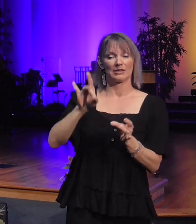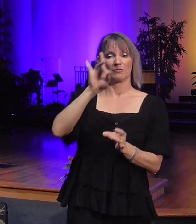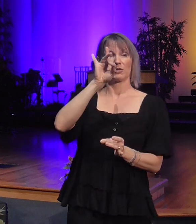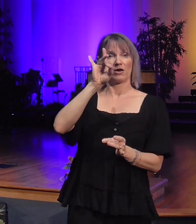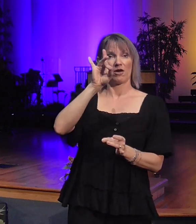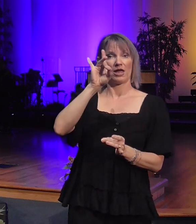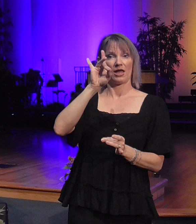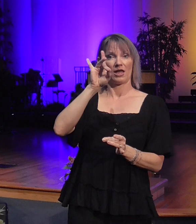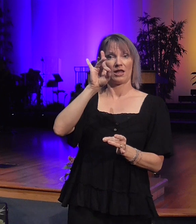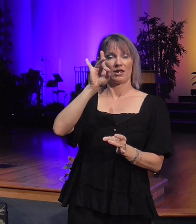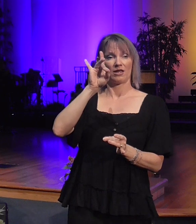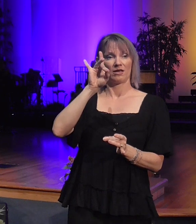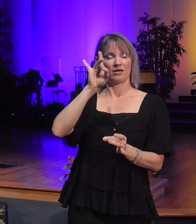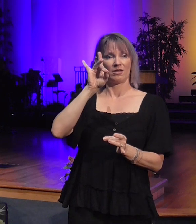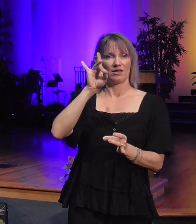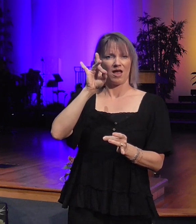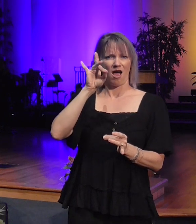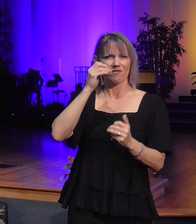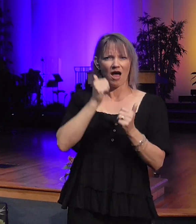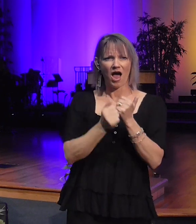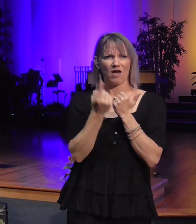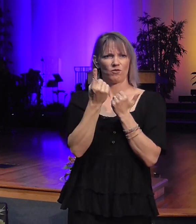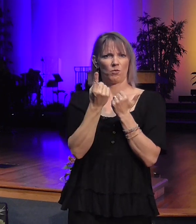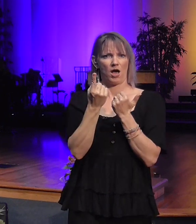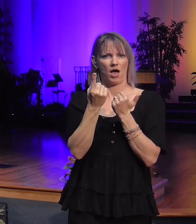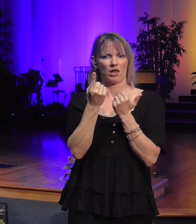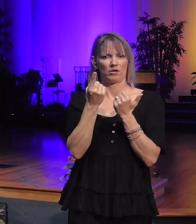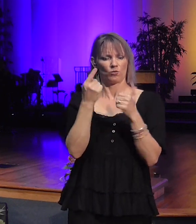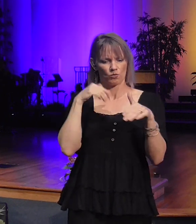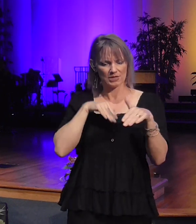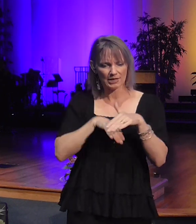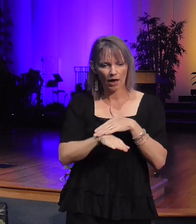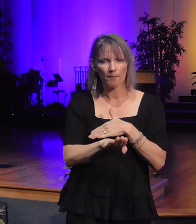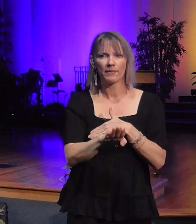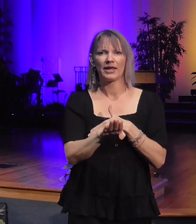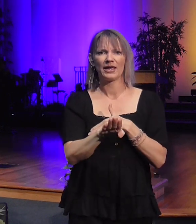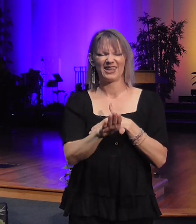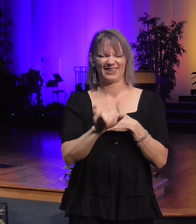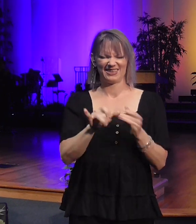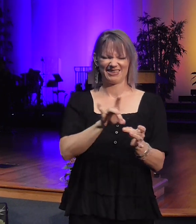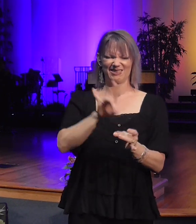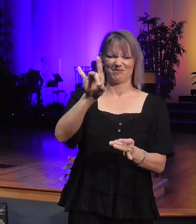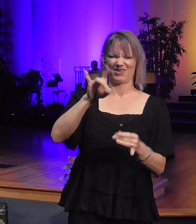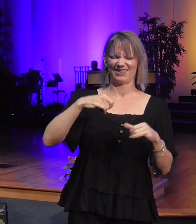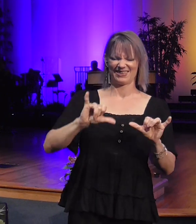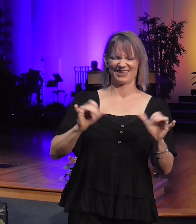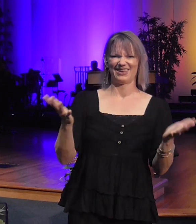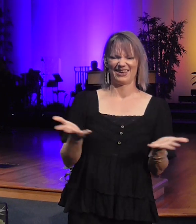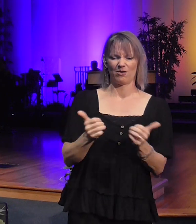have passed through these doors is here with us, and that includes the